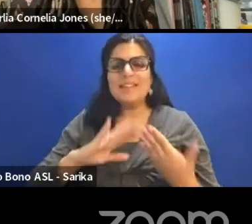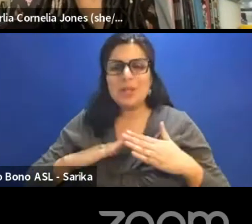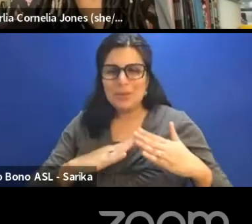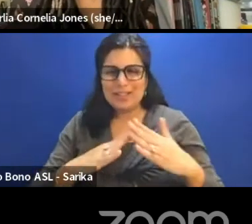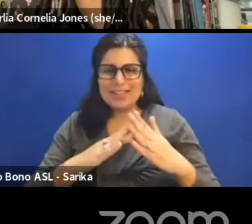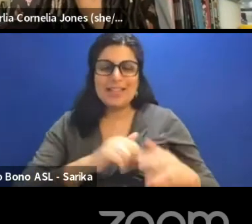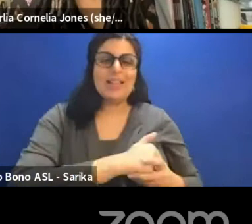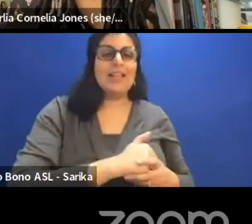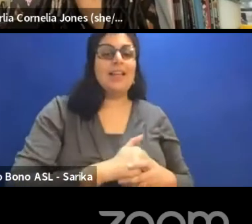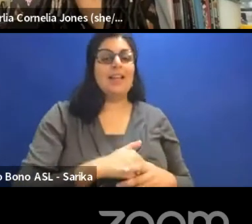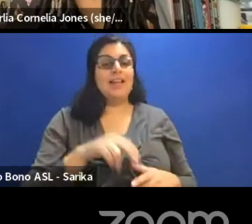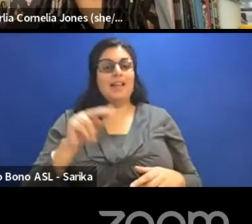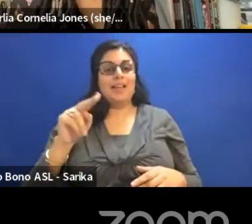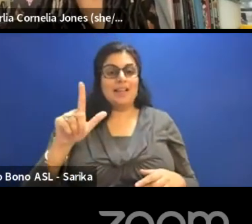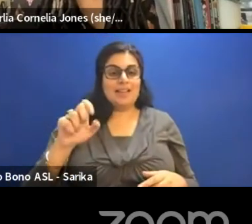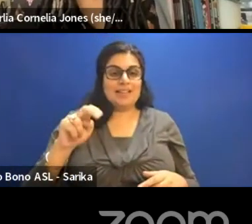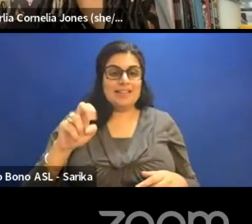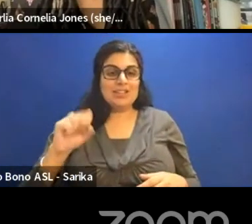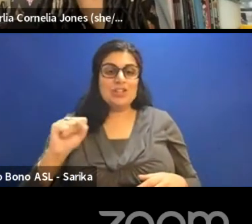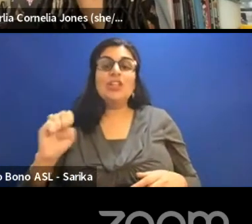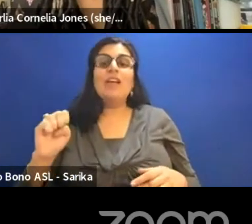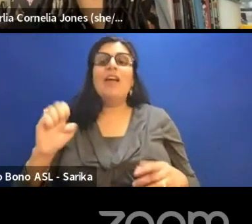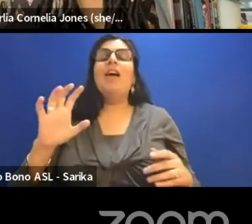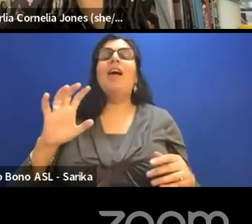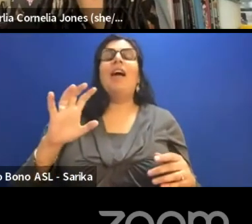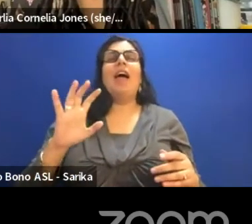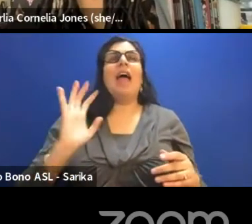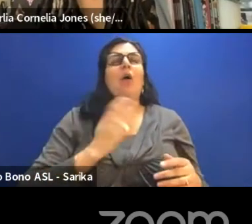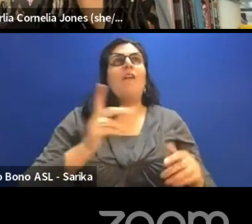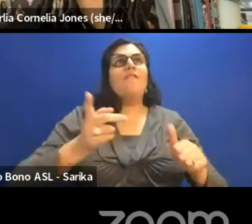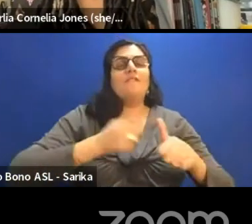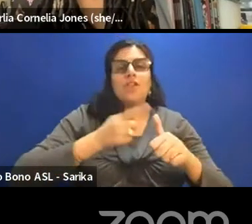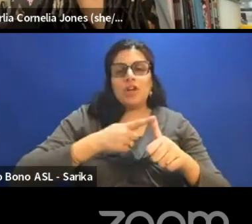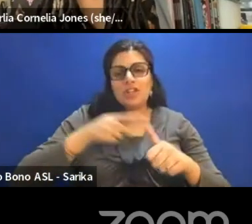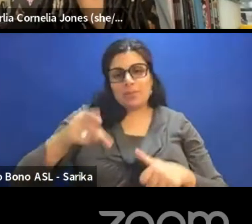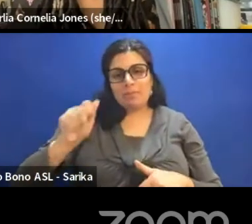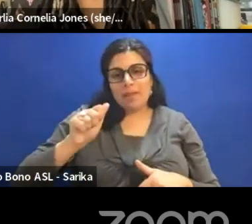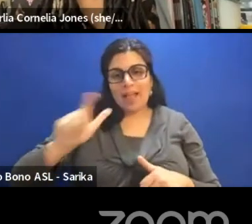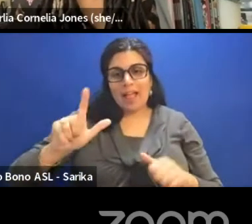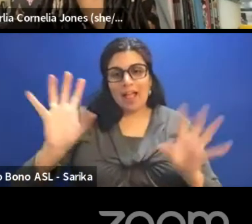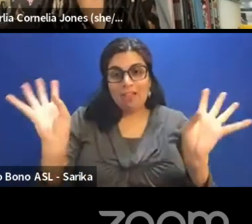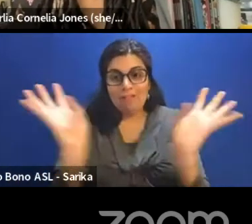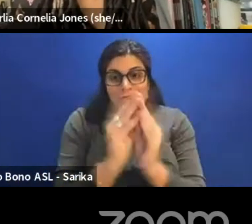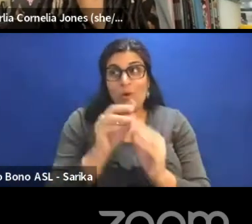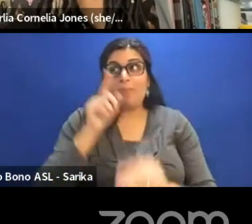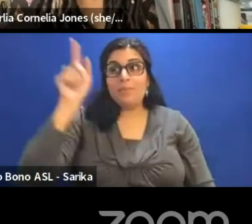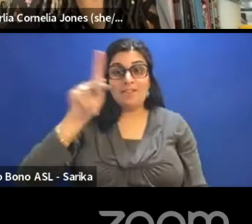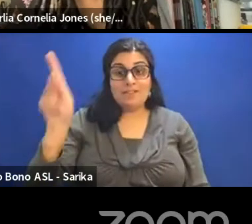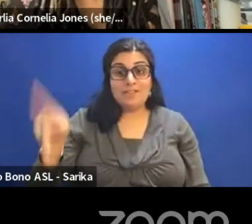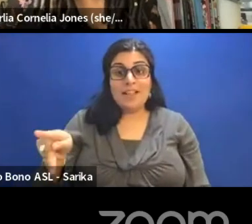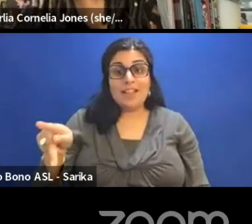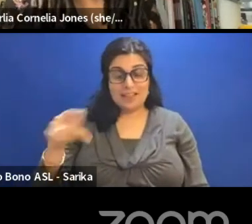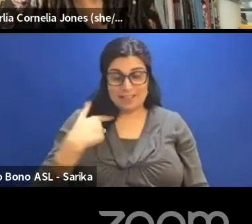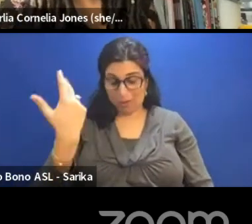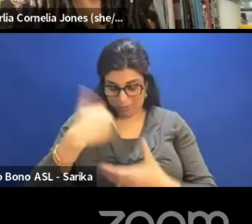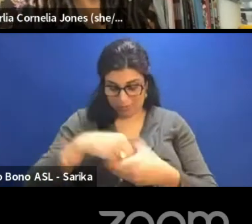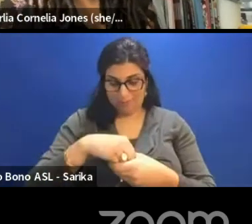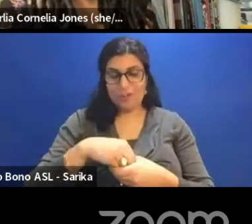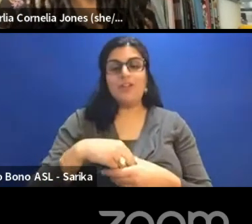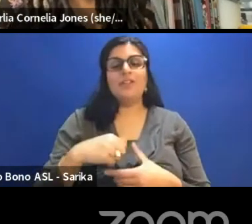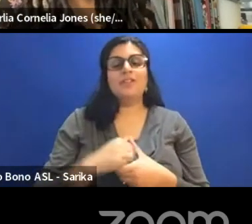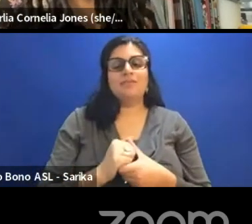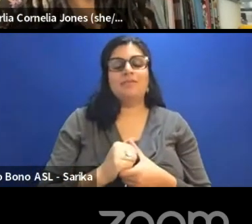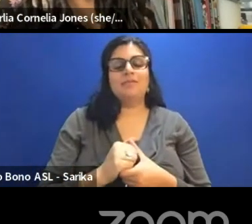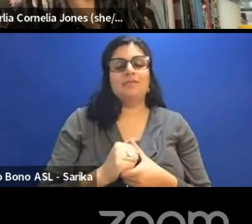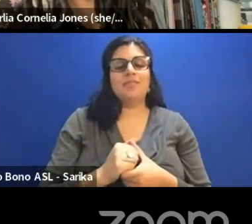mean, the very first PAAL forum that was in Philly that I was a part of was my first time seeing like